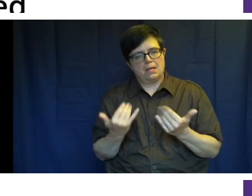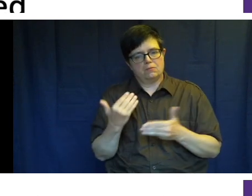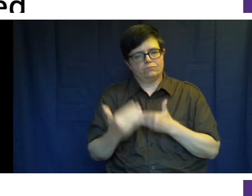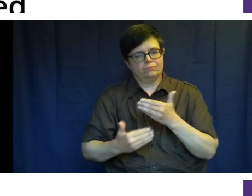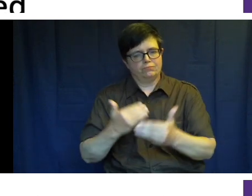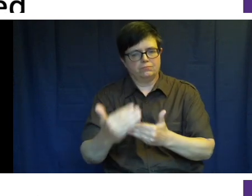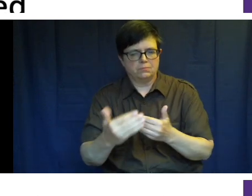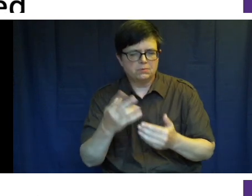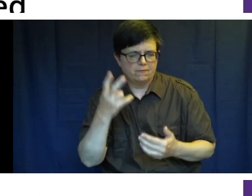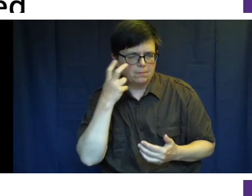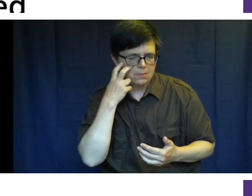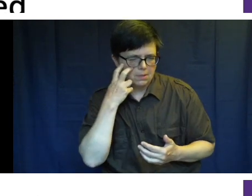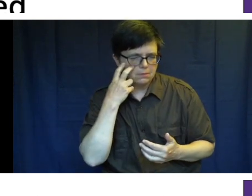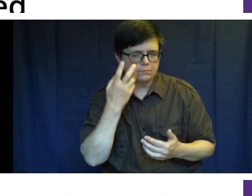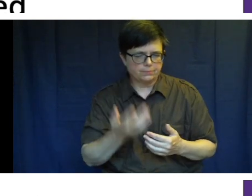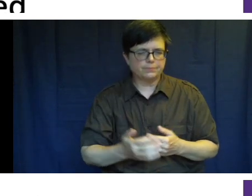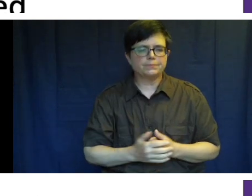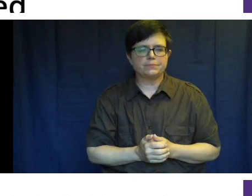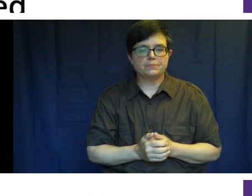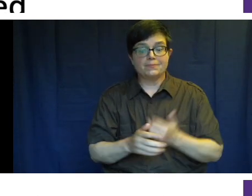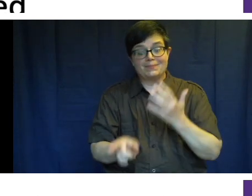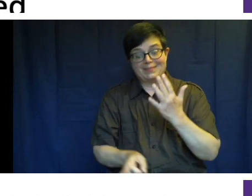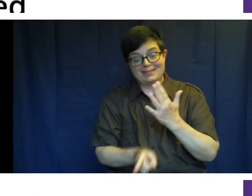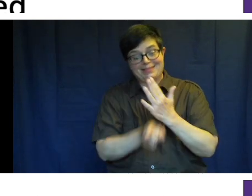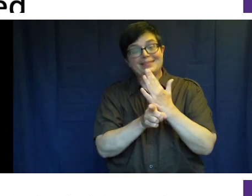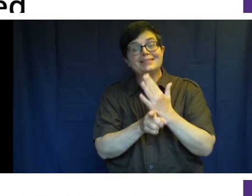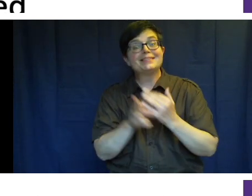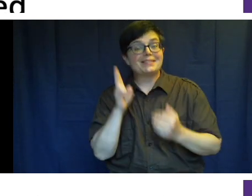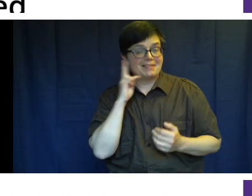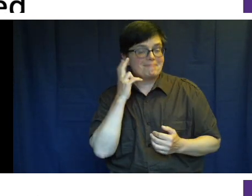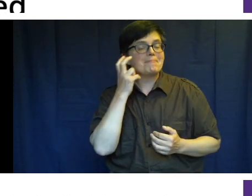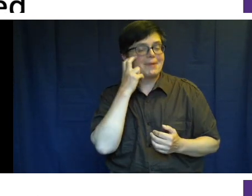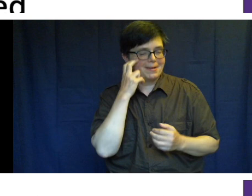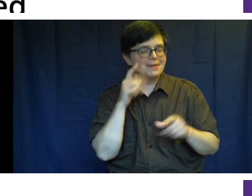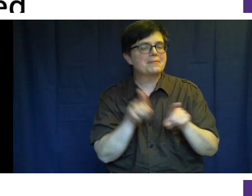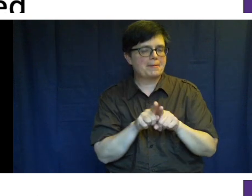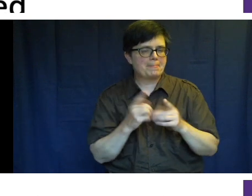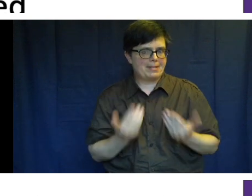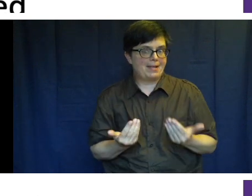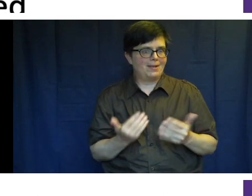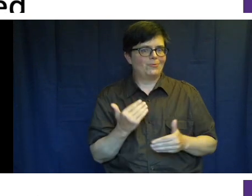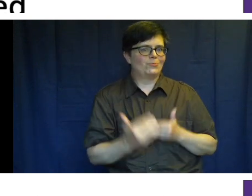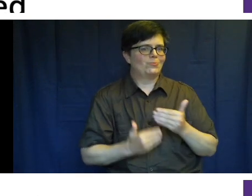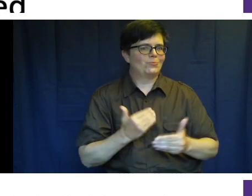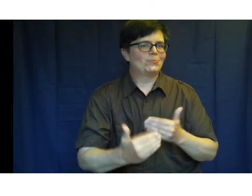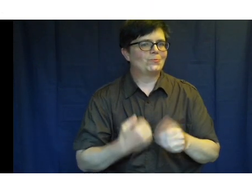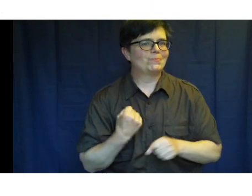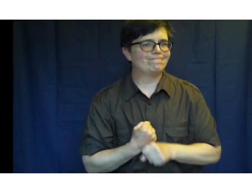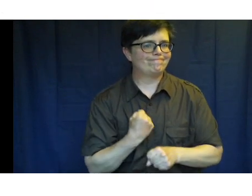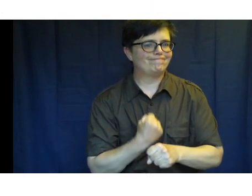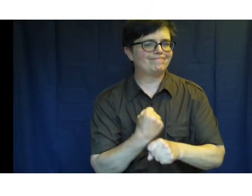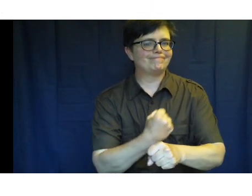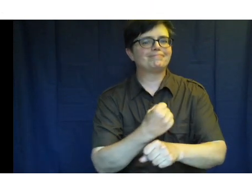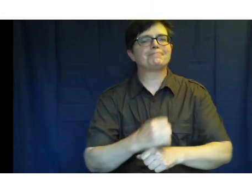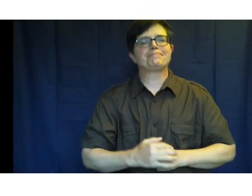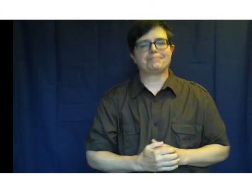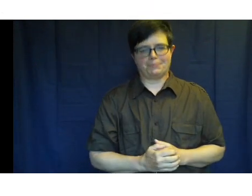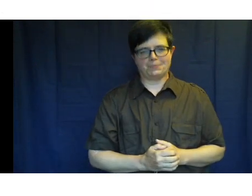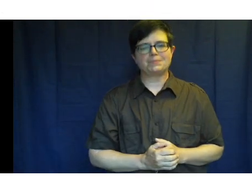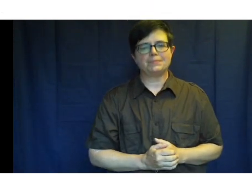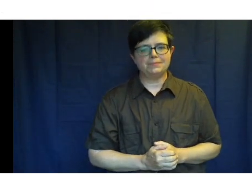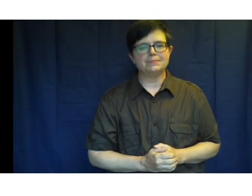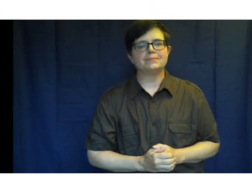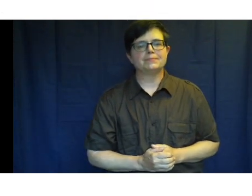of vision impairment, and we are now working on the cortex for deafblindness. There